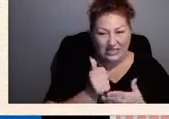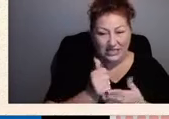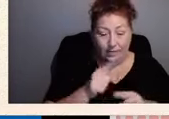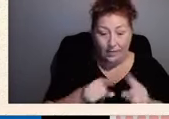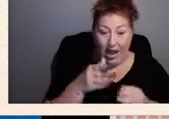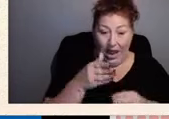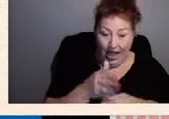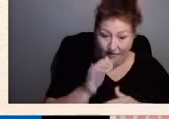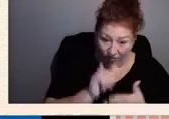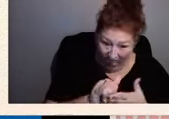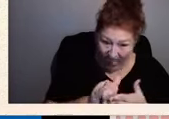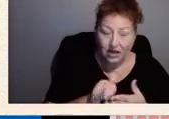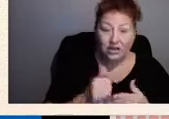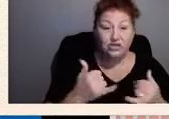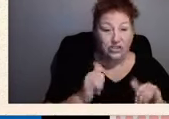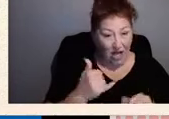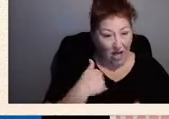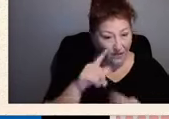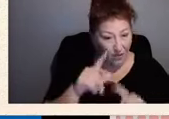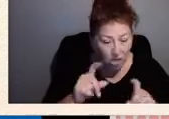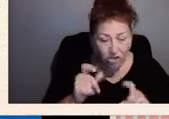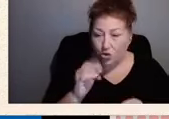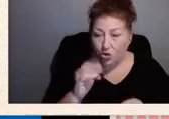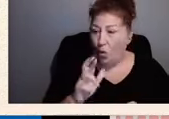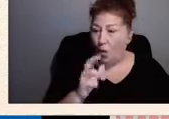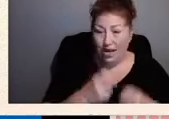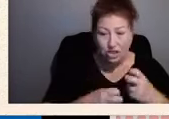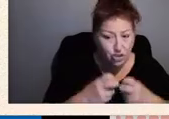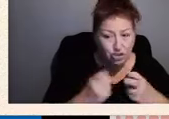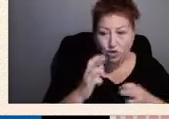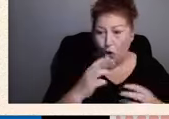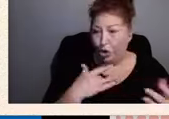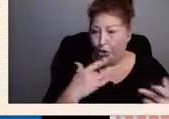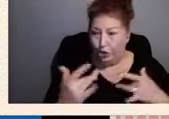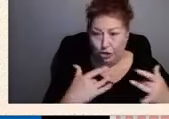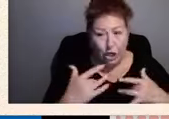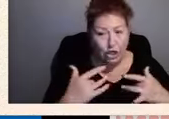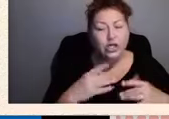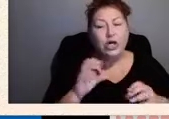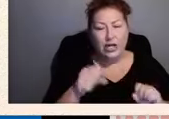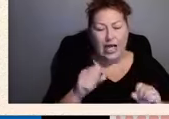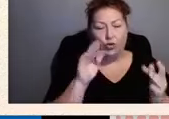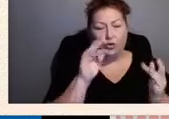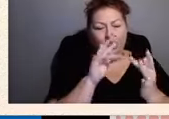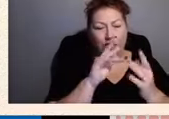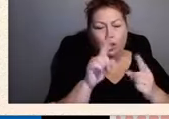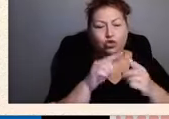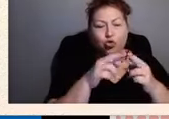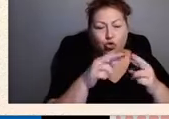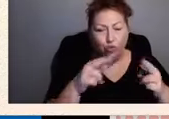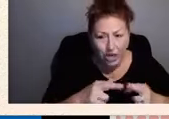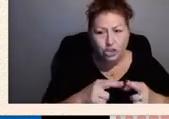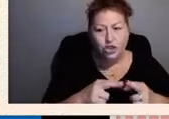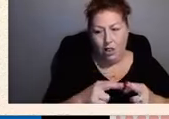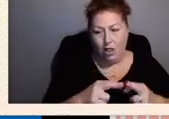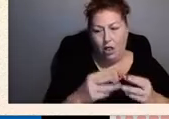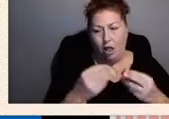have questions or issues or concerns, you can reach out to the regional office.